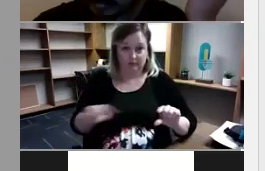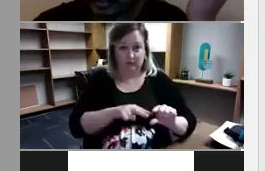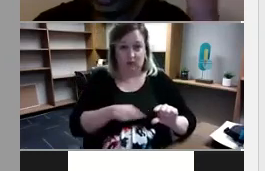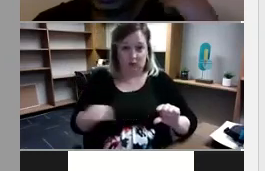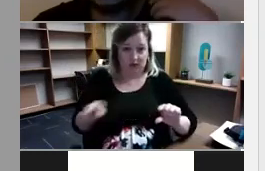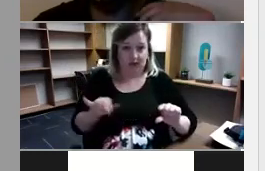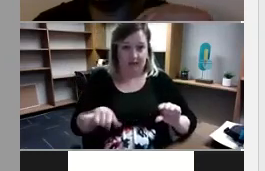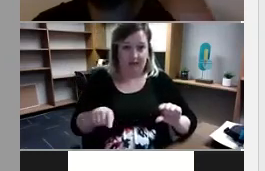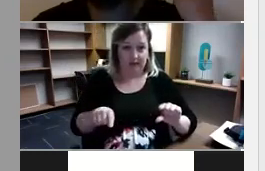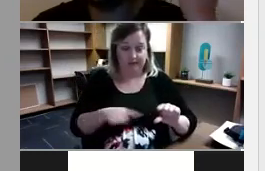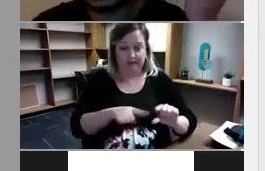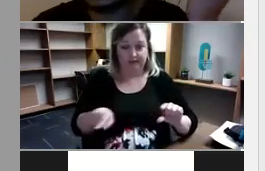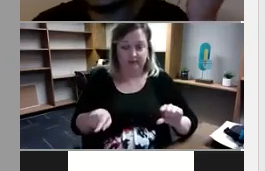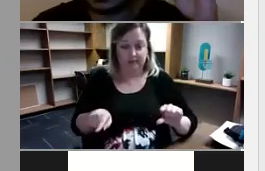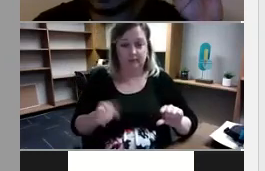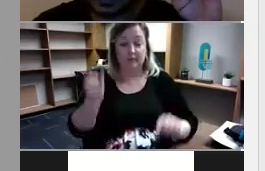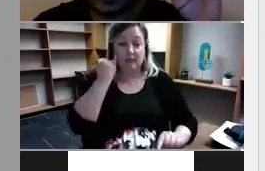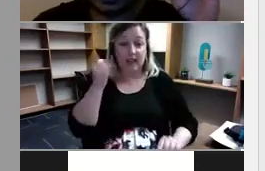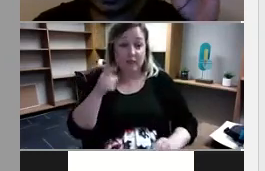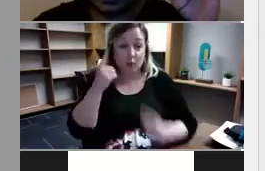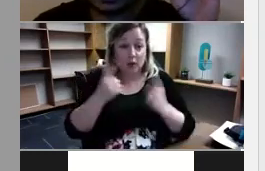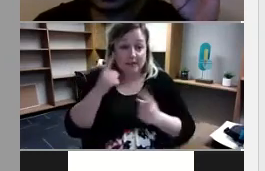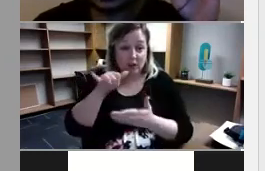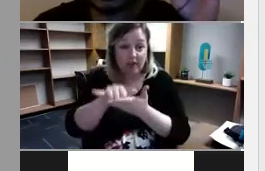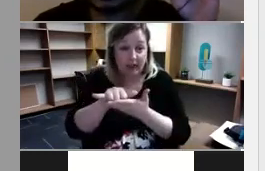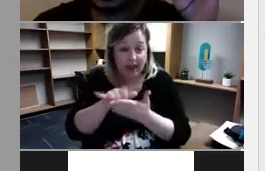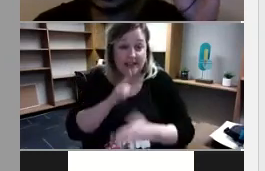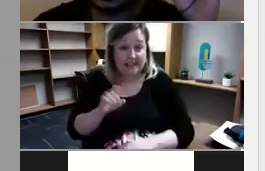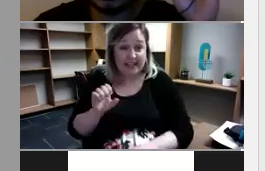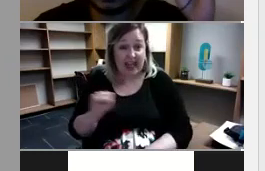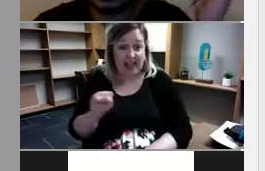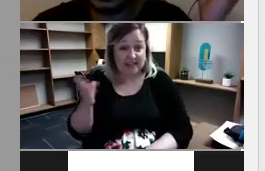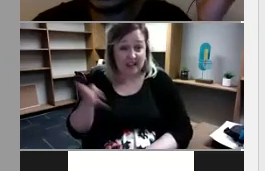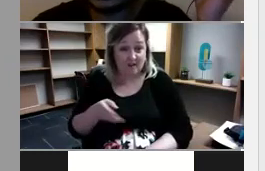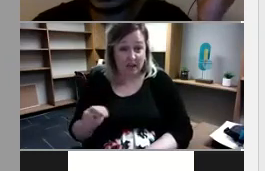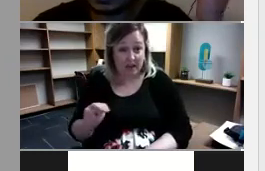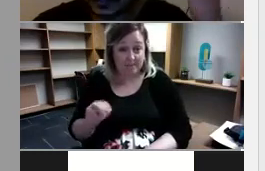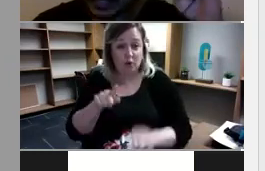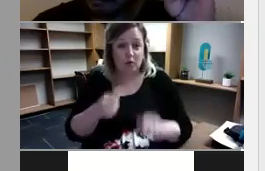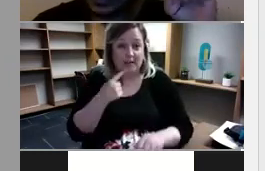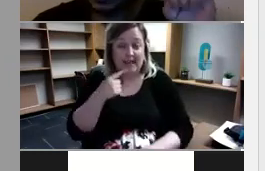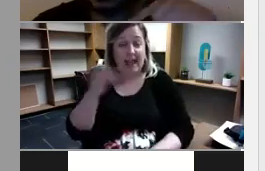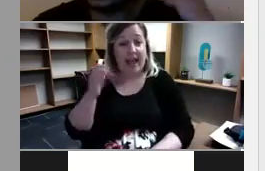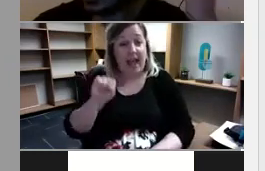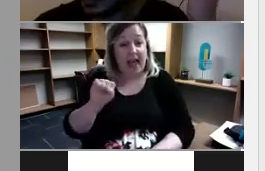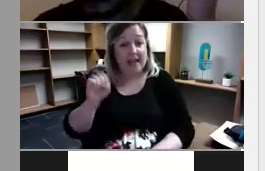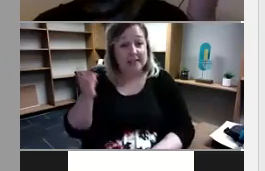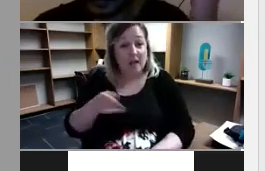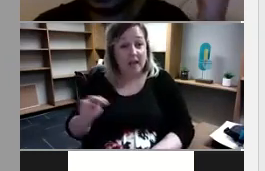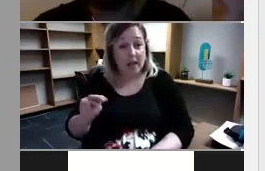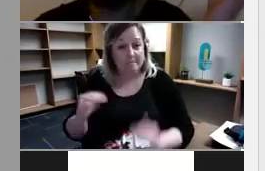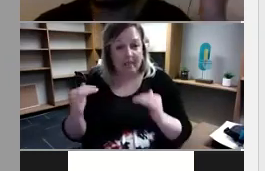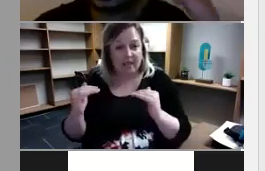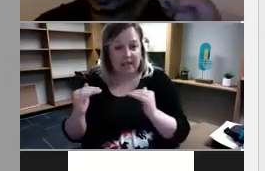of m. Now, if we consider that as s of m, we can then say s of m equals to s of m by 2 plus 1.